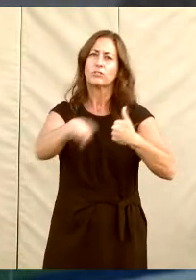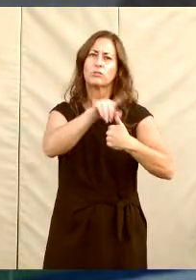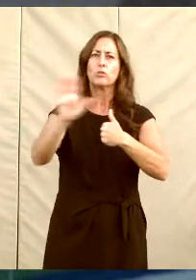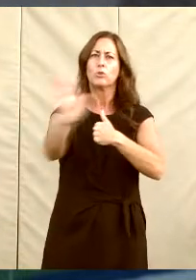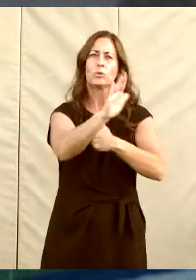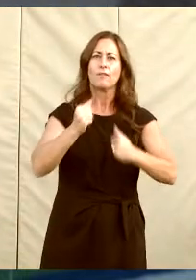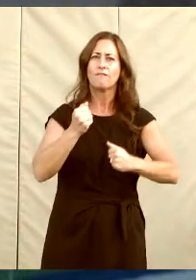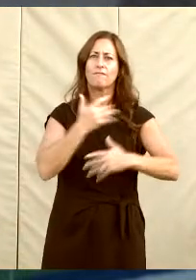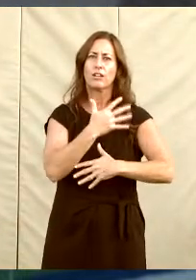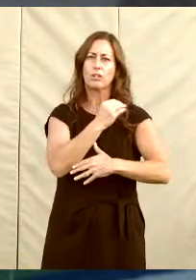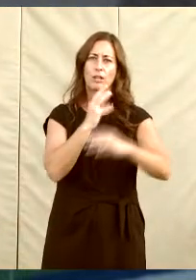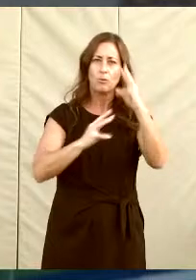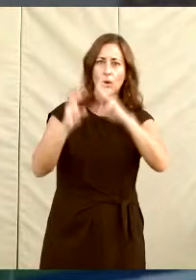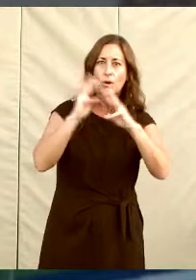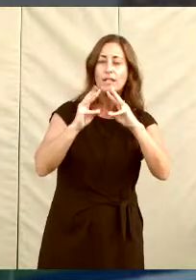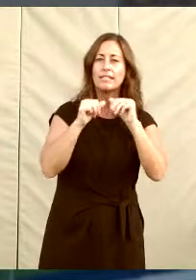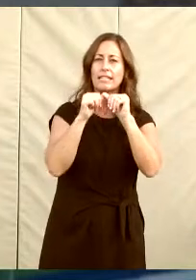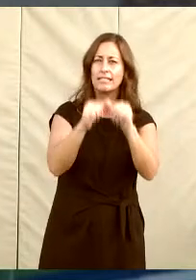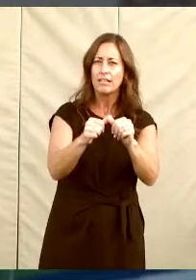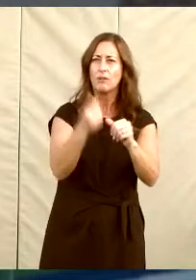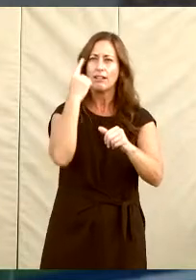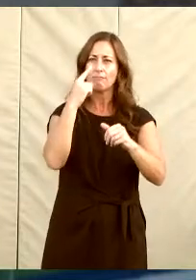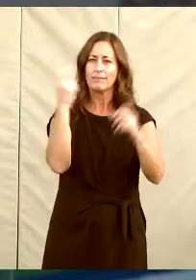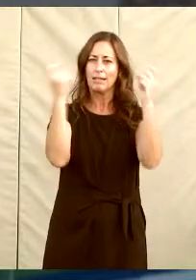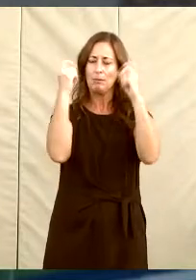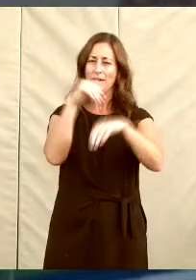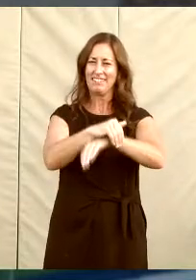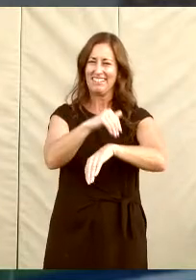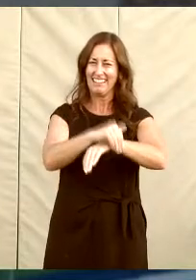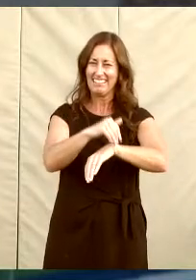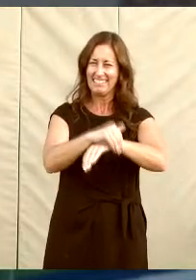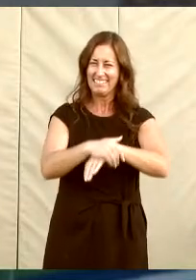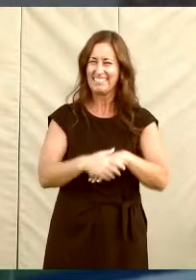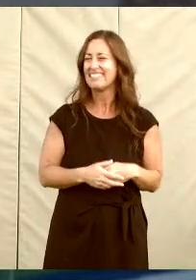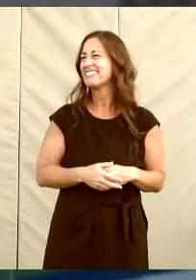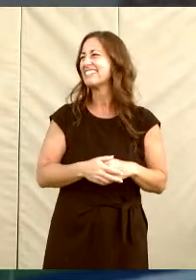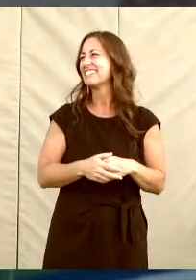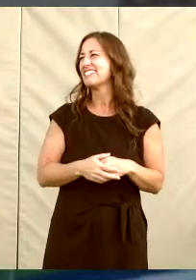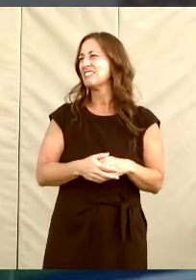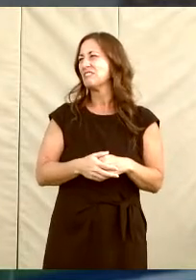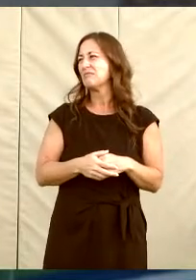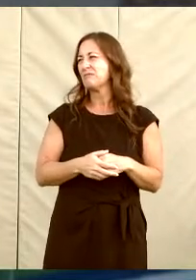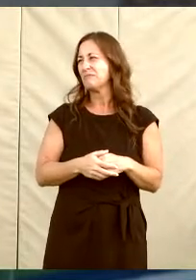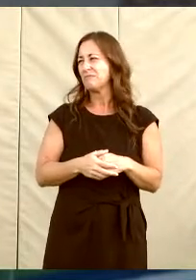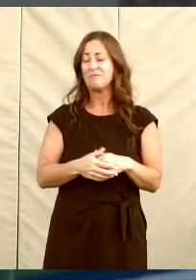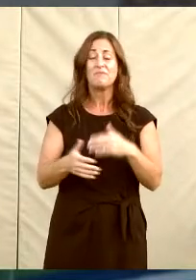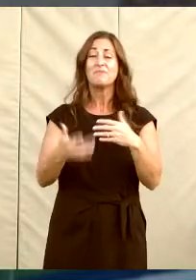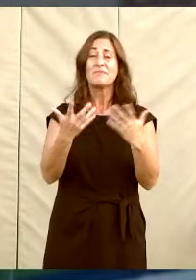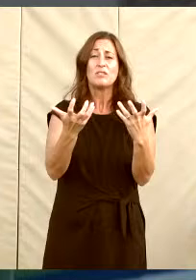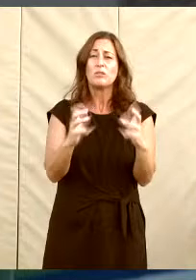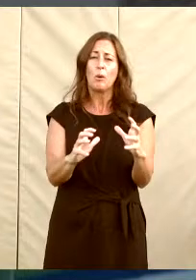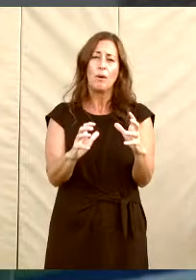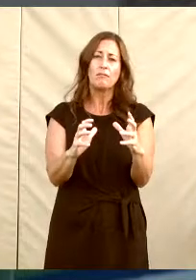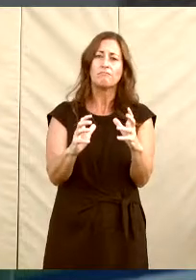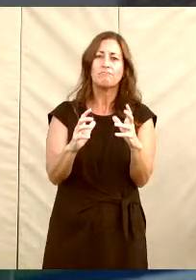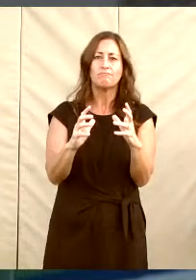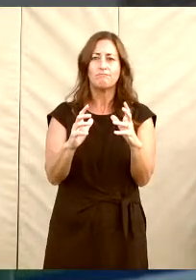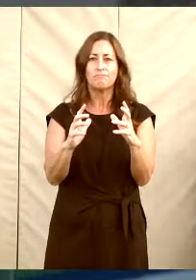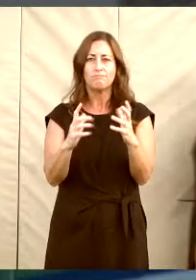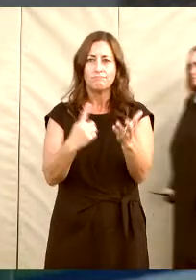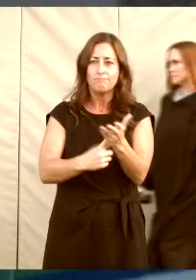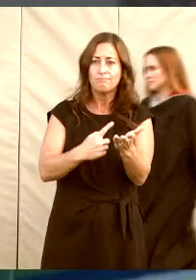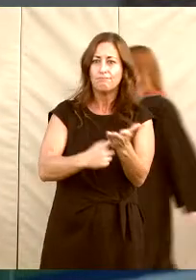night. And congratulate family and friends for finding ways to help in this journey. And while I don't want to spend too much time addressing